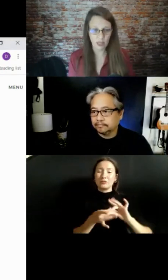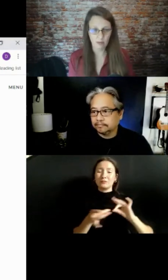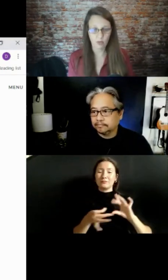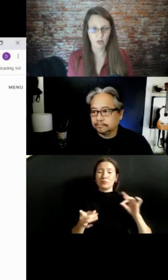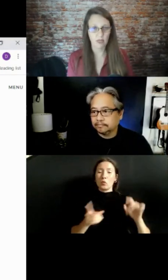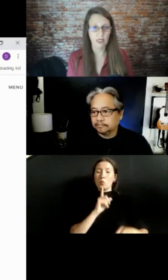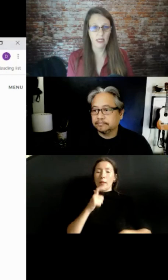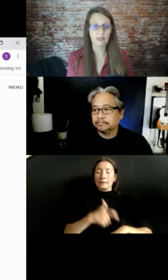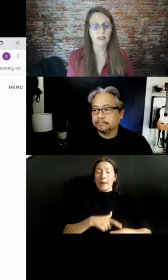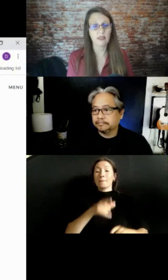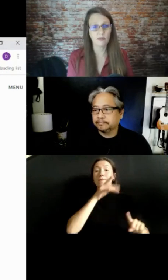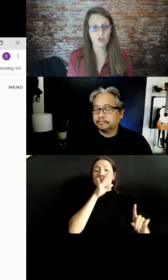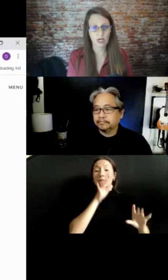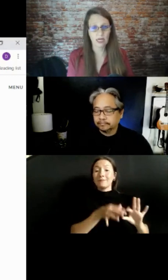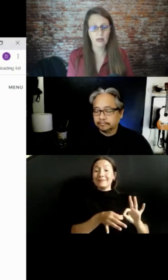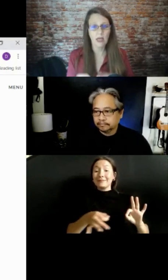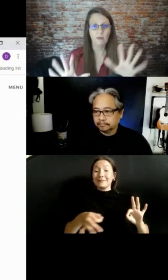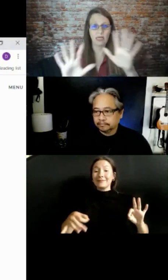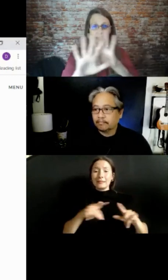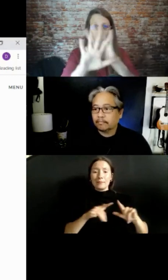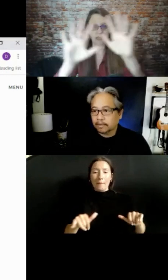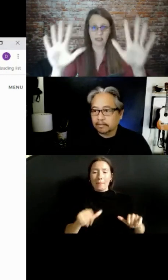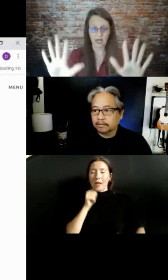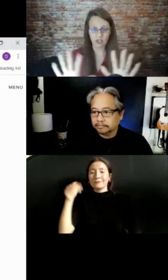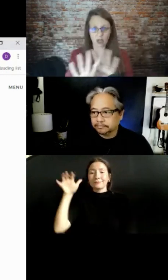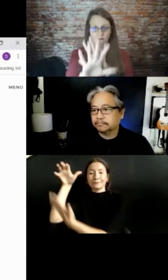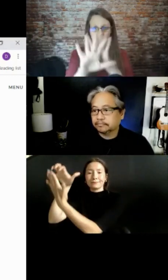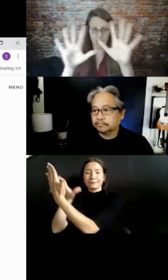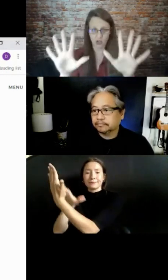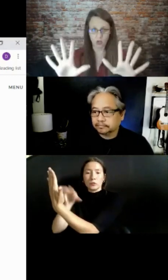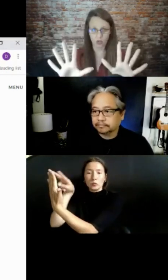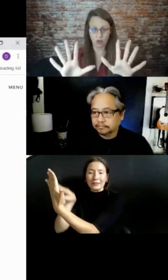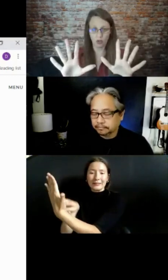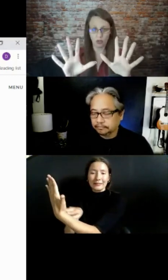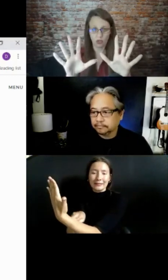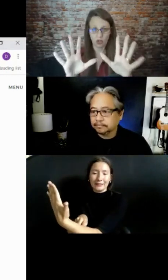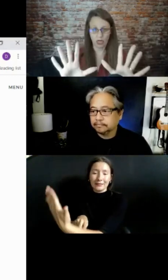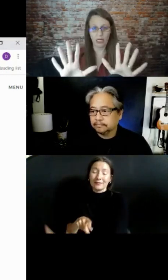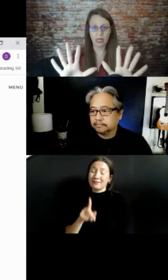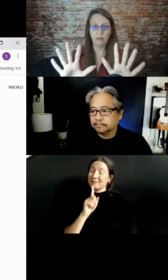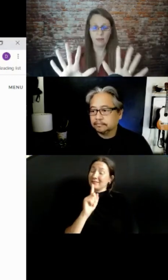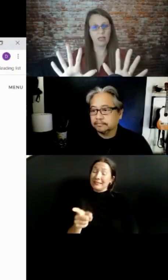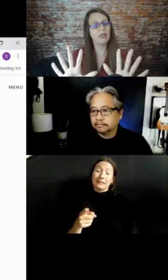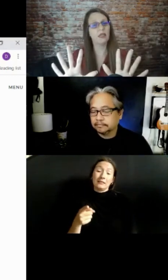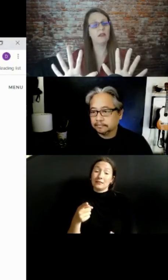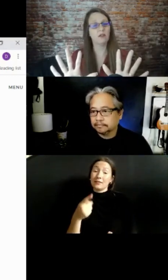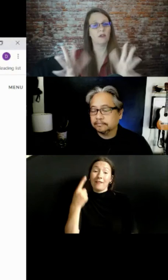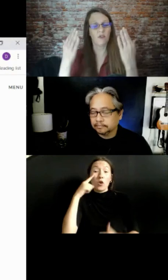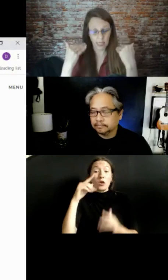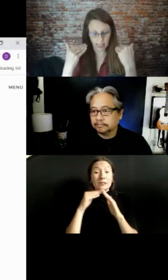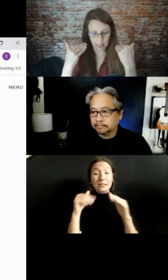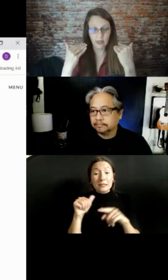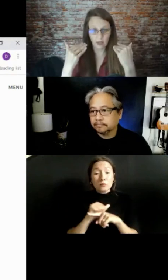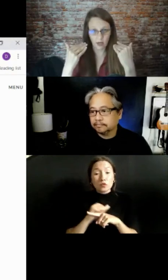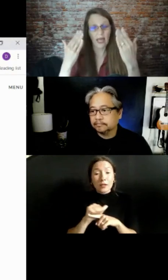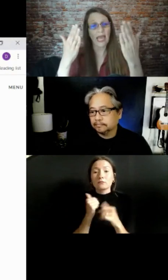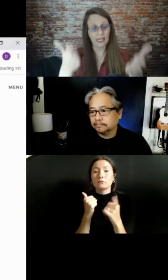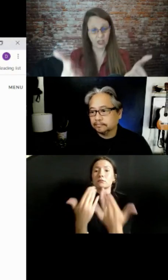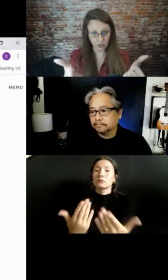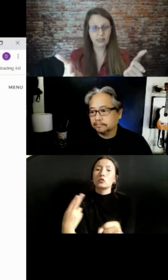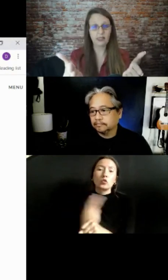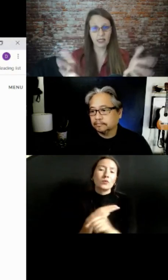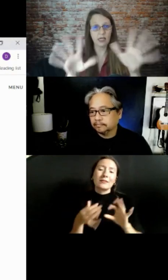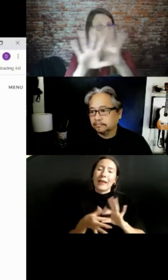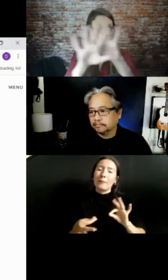a visual training method. So if you can't hear and you can see, you're going to take advantage of all the visuals that you're